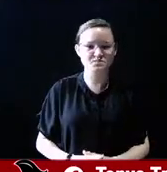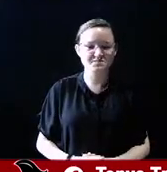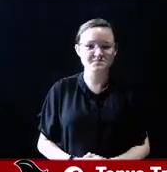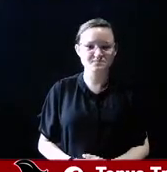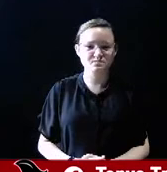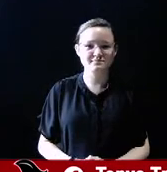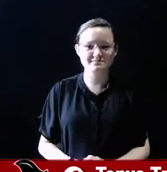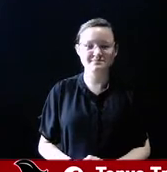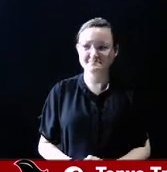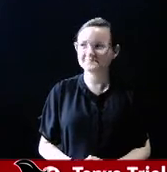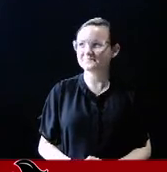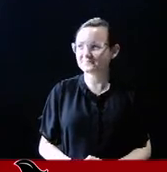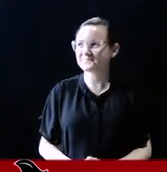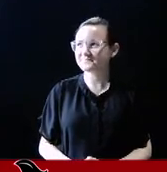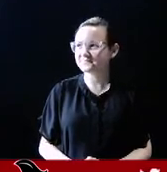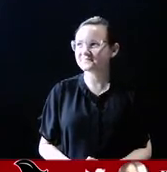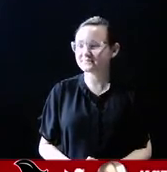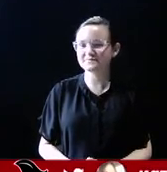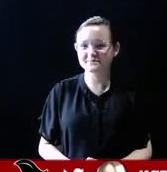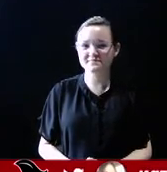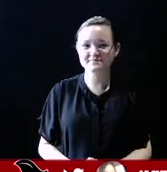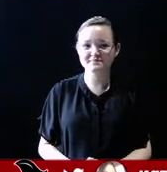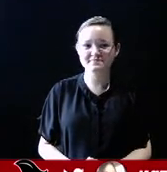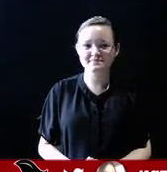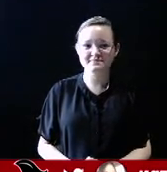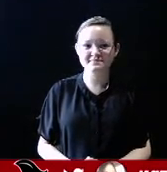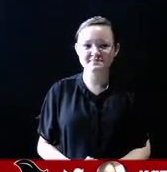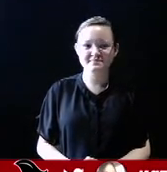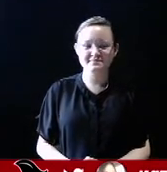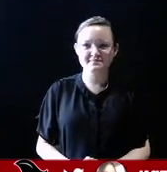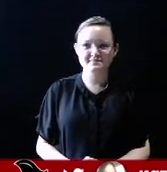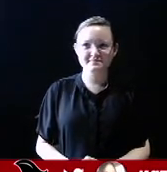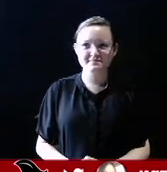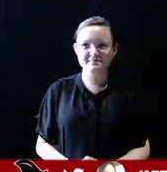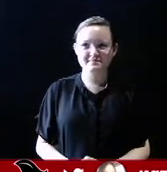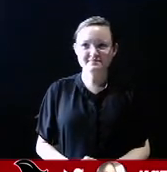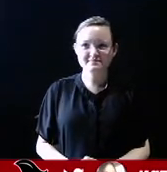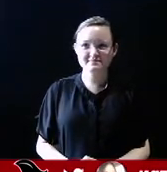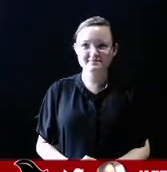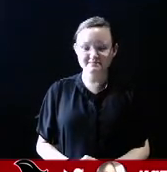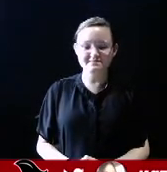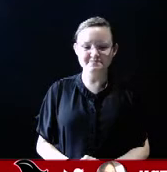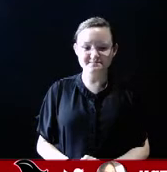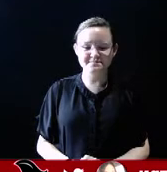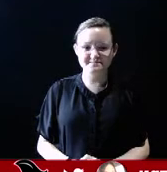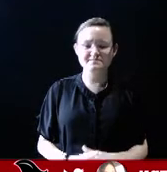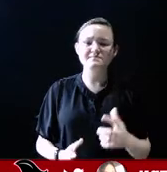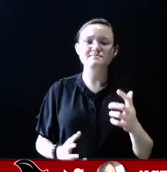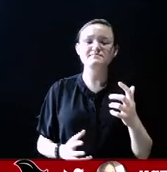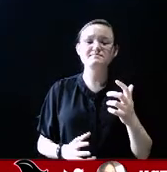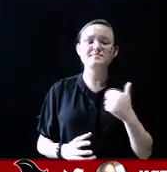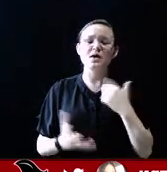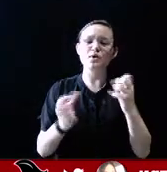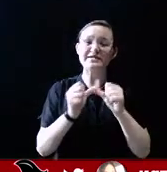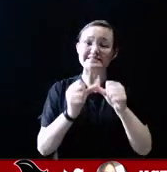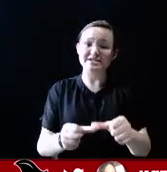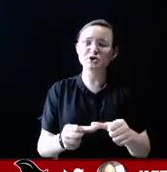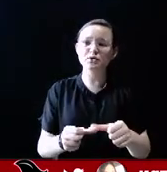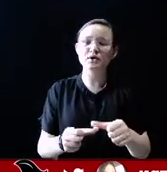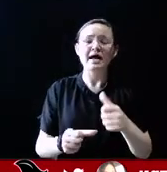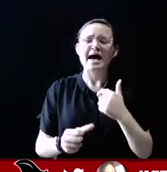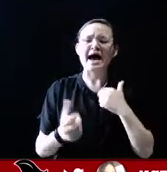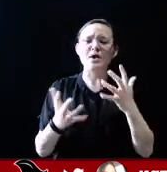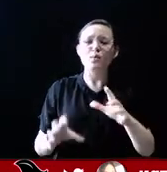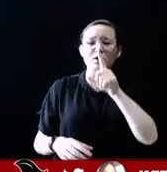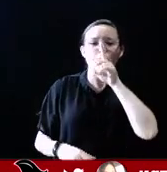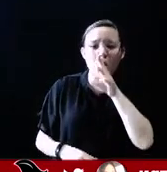I I want to continue this speech not by quoting some random